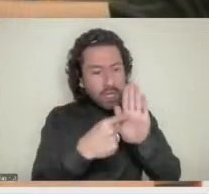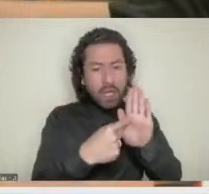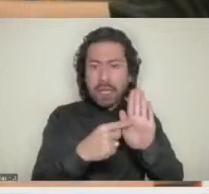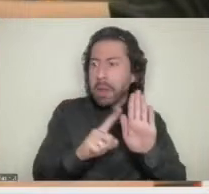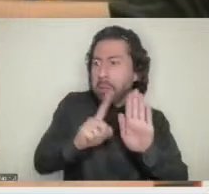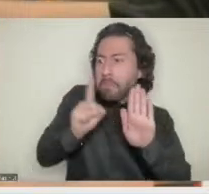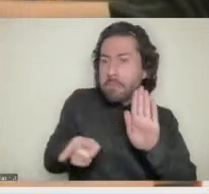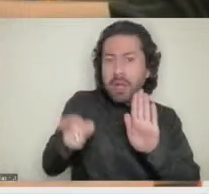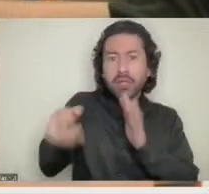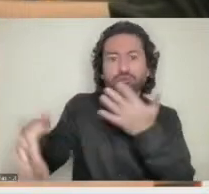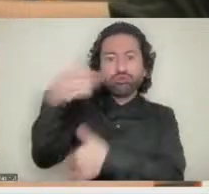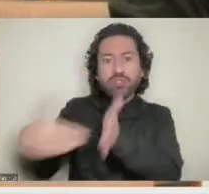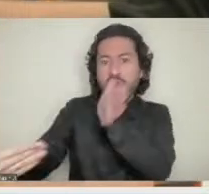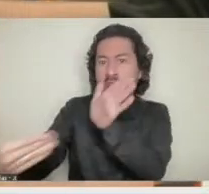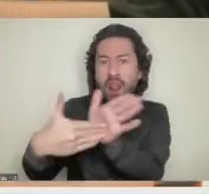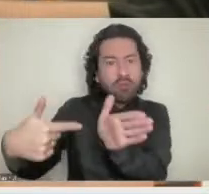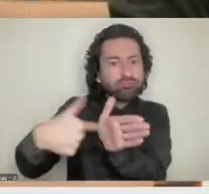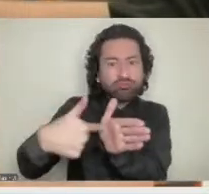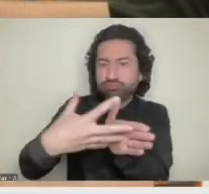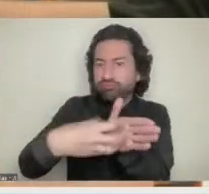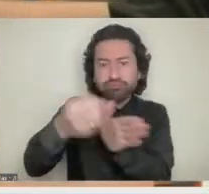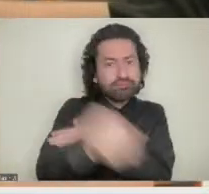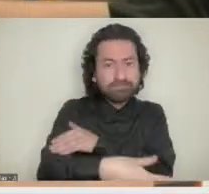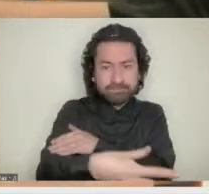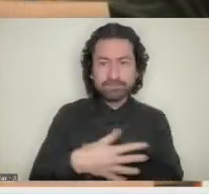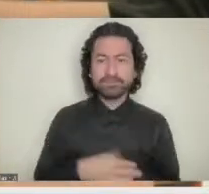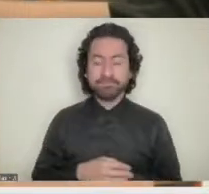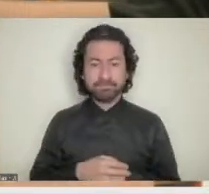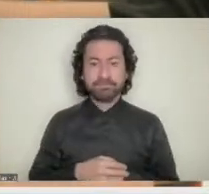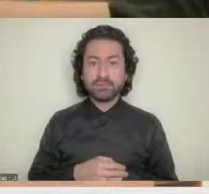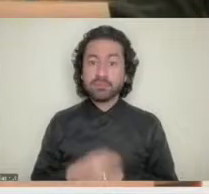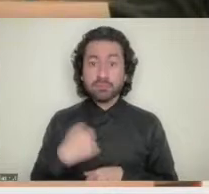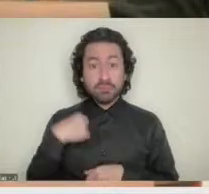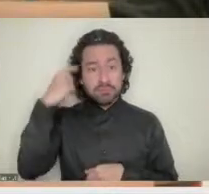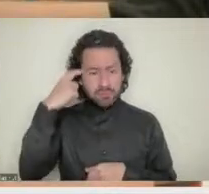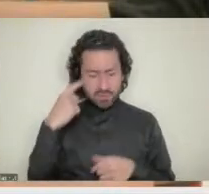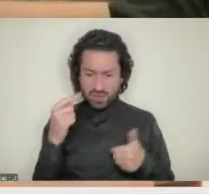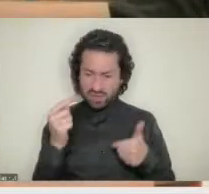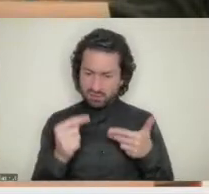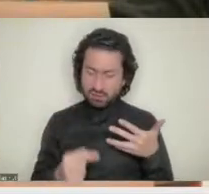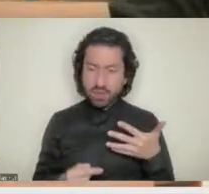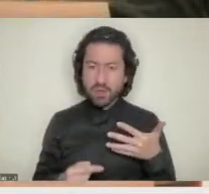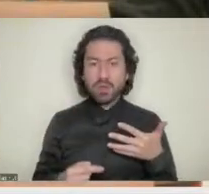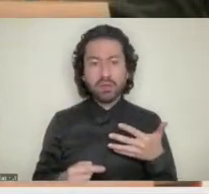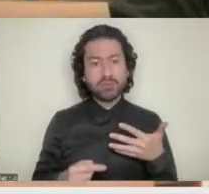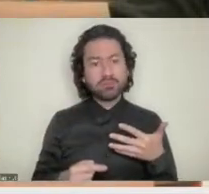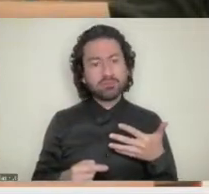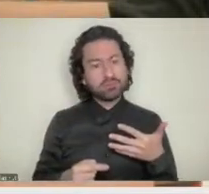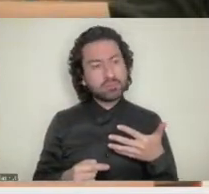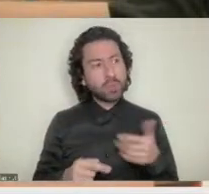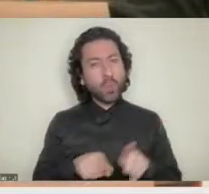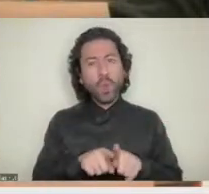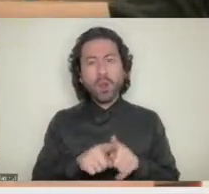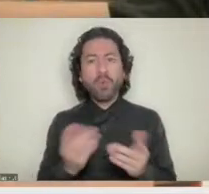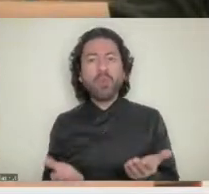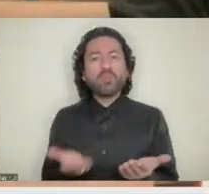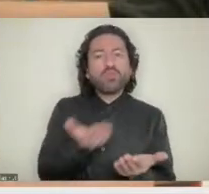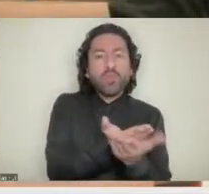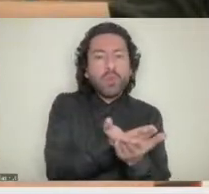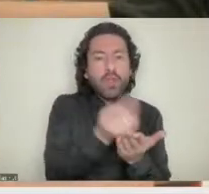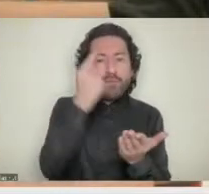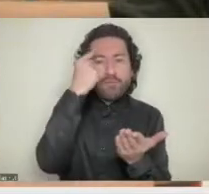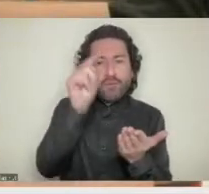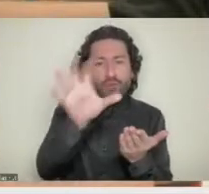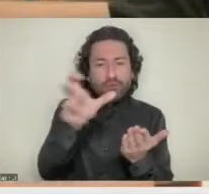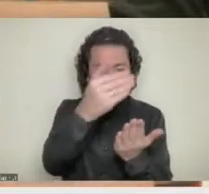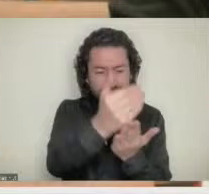public policies that do away with social barriers. Now, I think that these concepts or propositions, if you